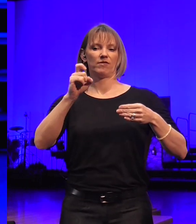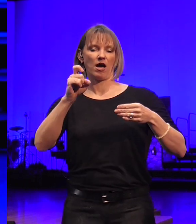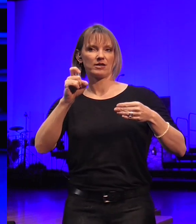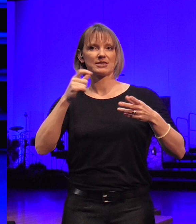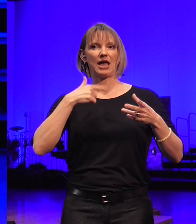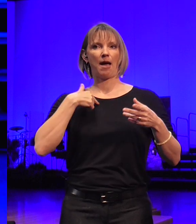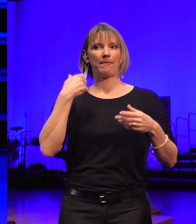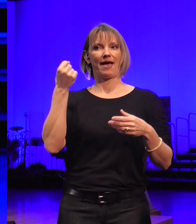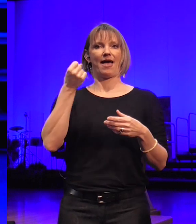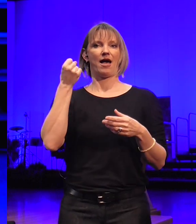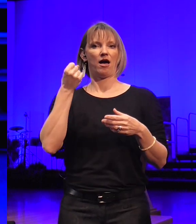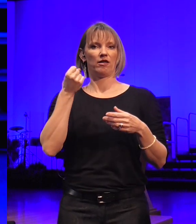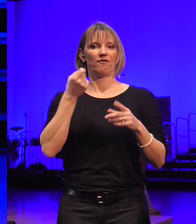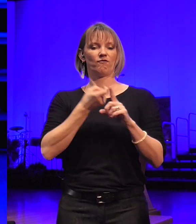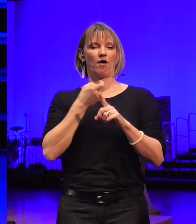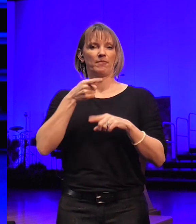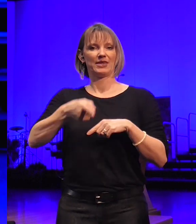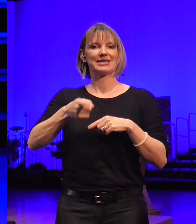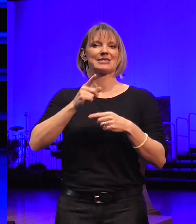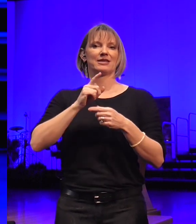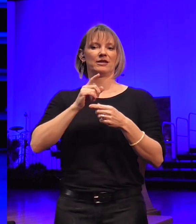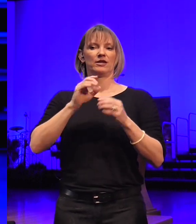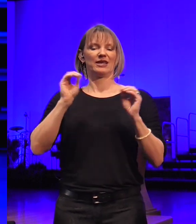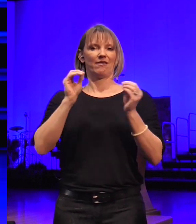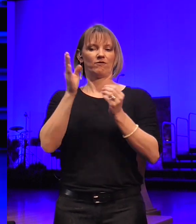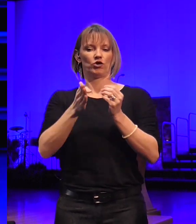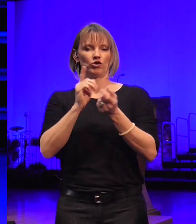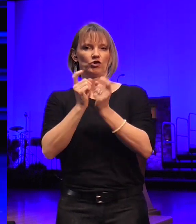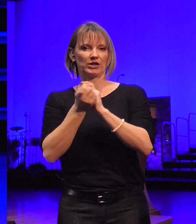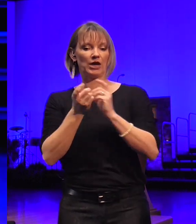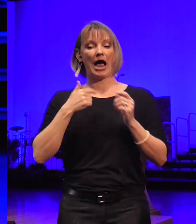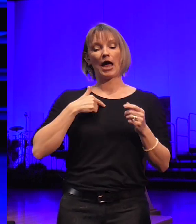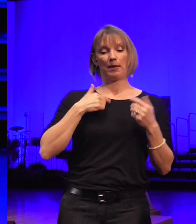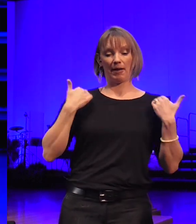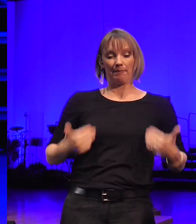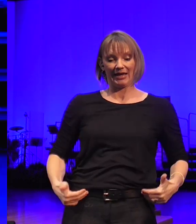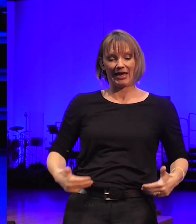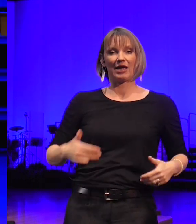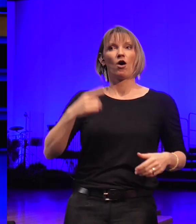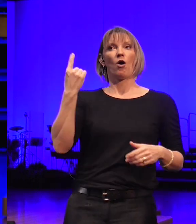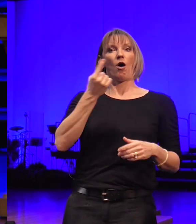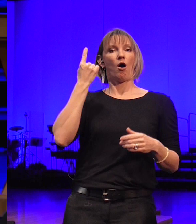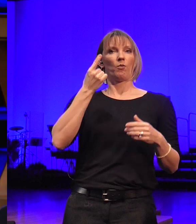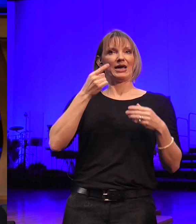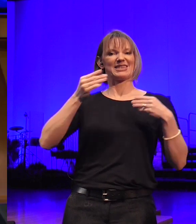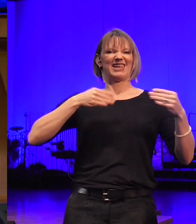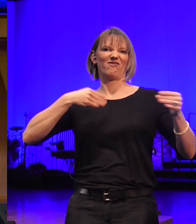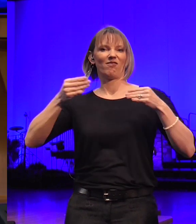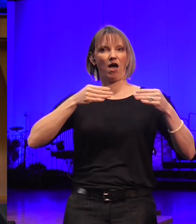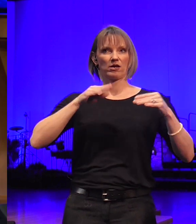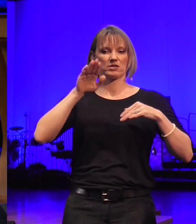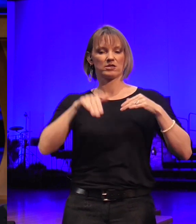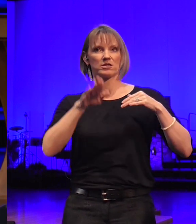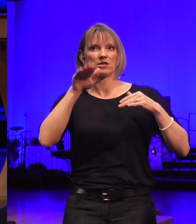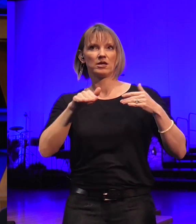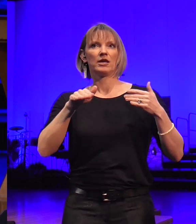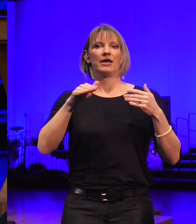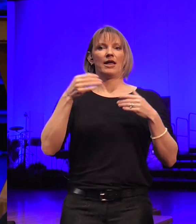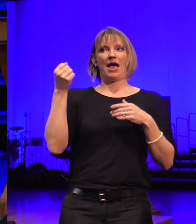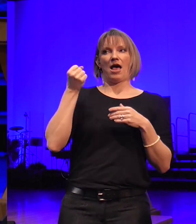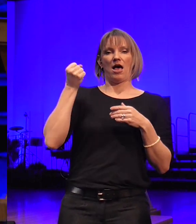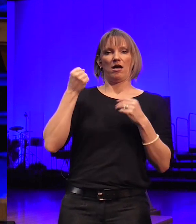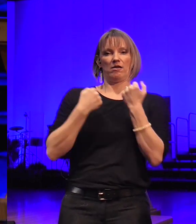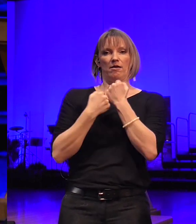reality. I am a being forever in flux, held by a changeless